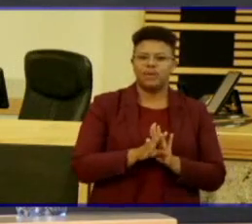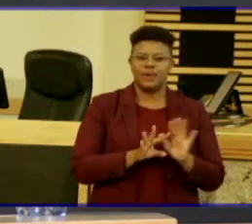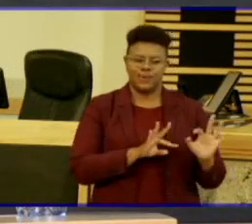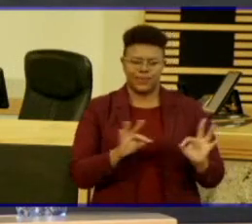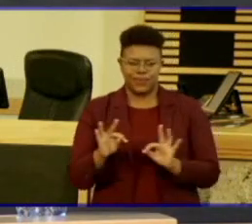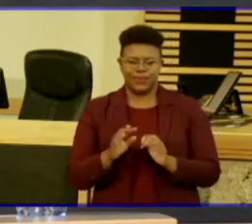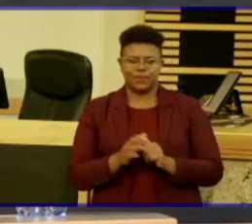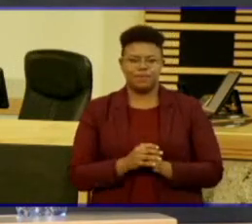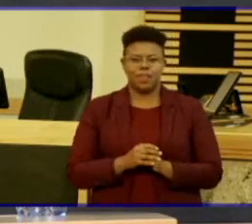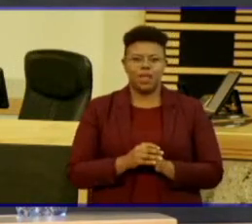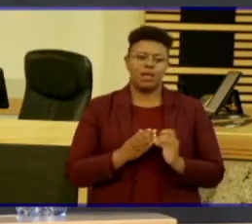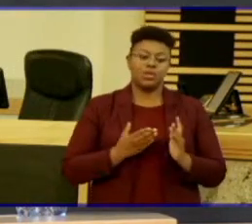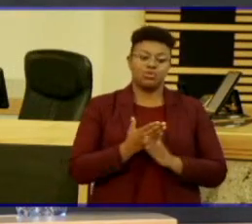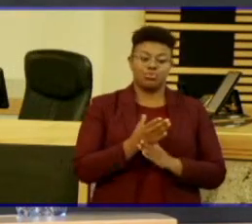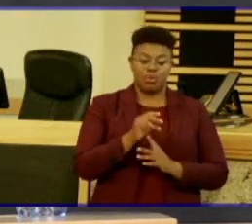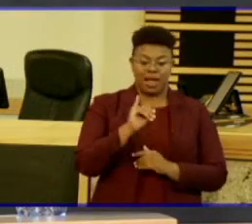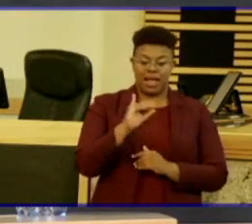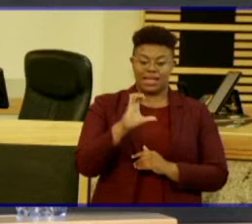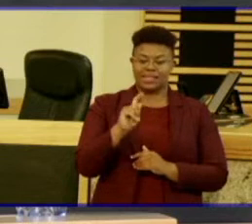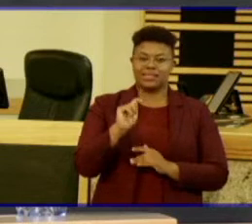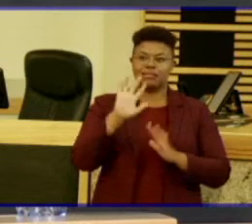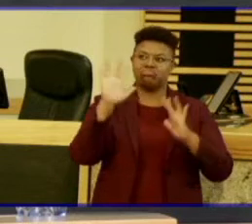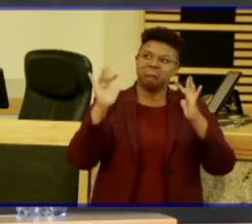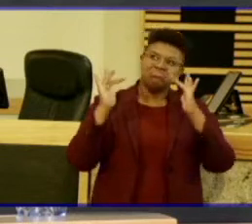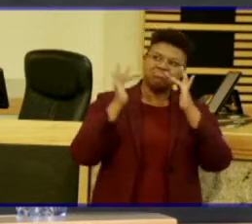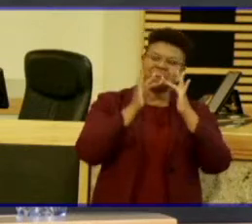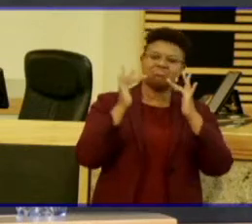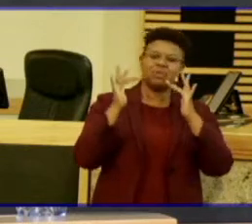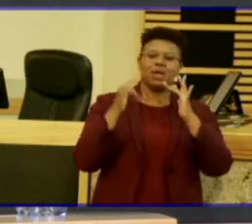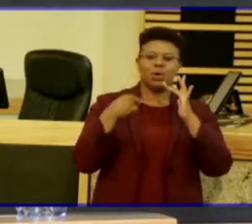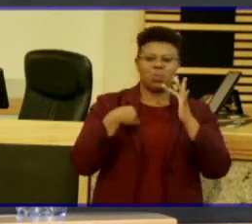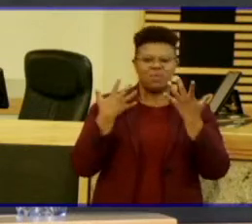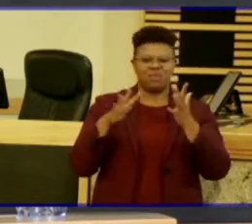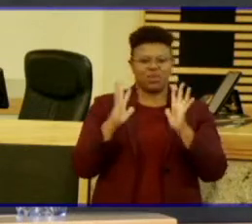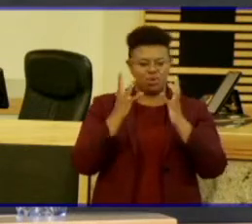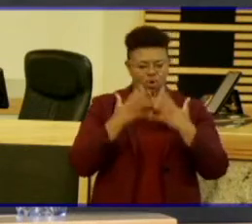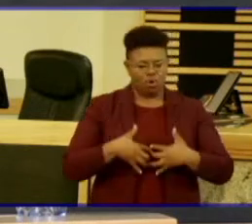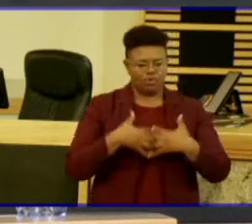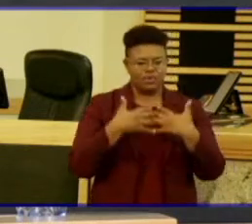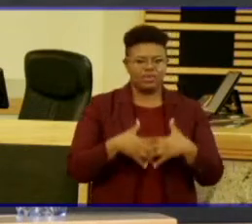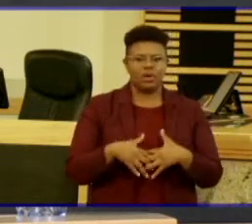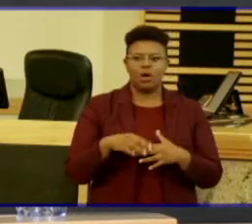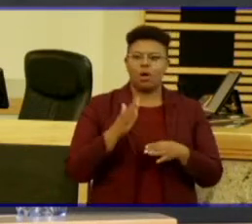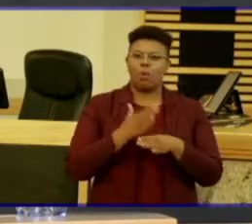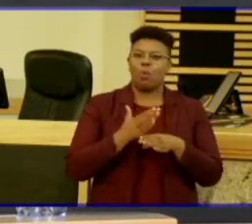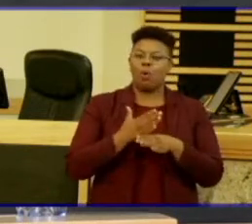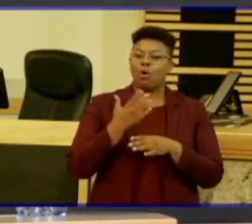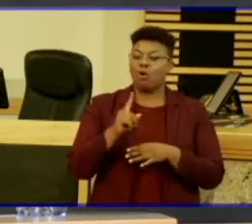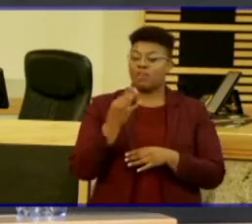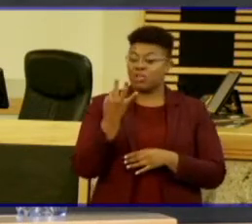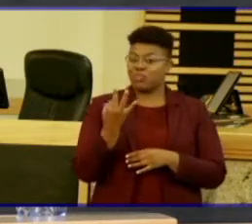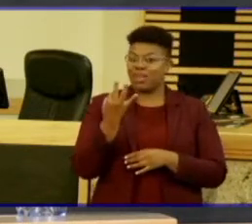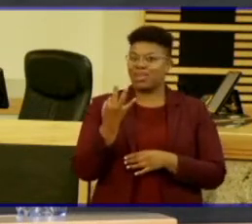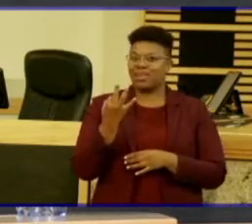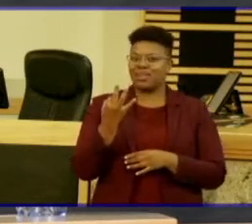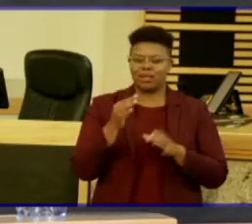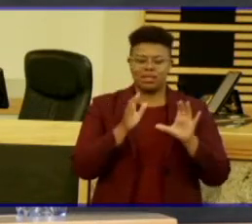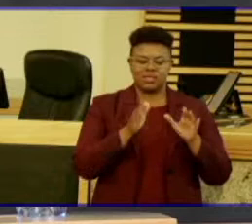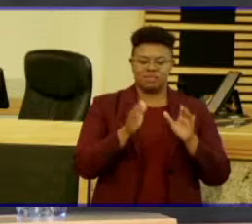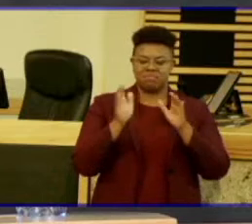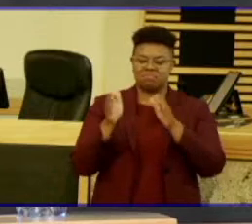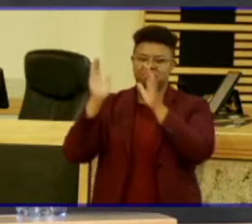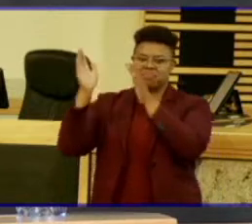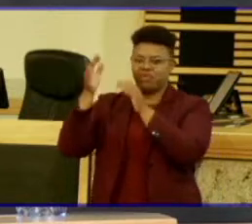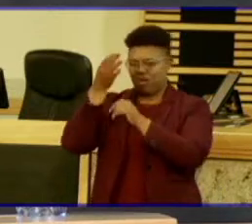restriction. Through the ICT connectivity, we have been able to coordinate the work of all three spheres of government through virtual